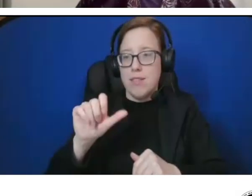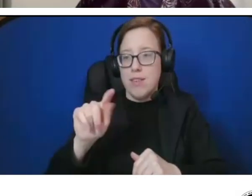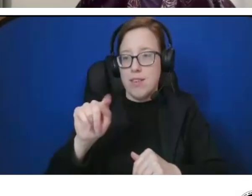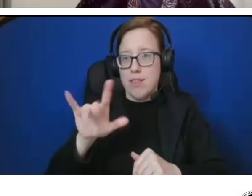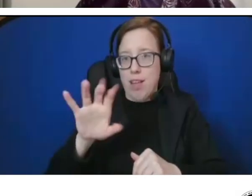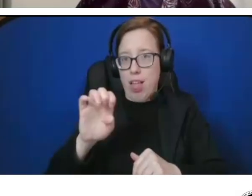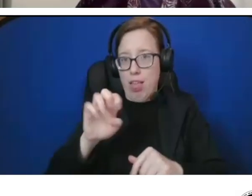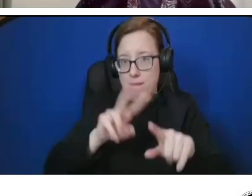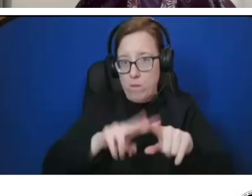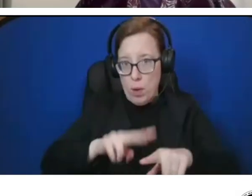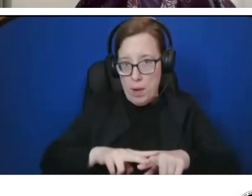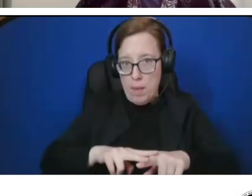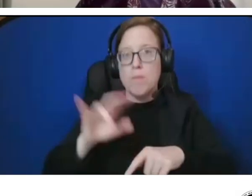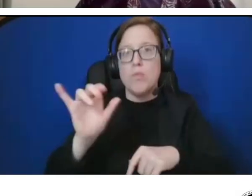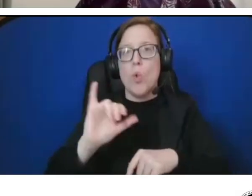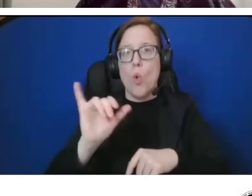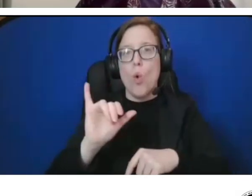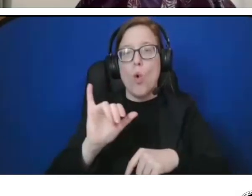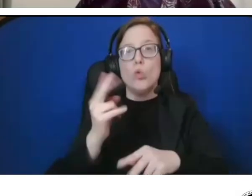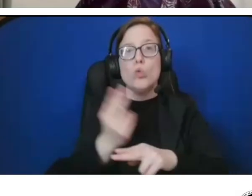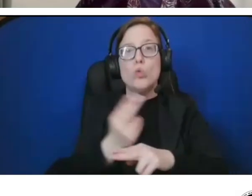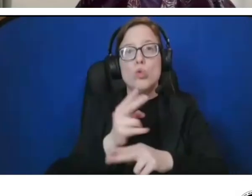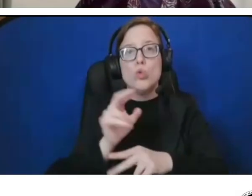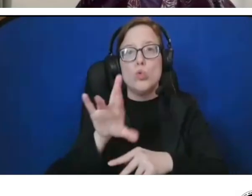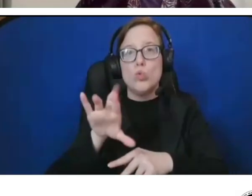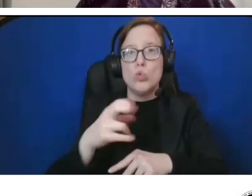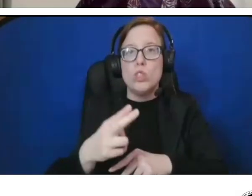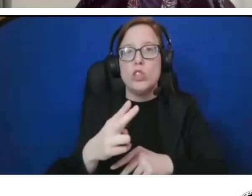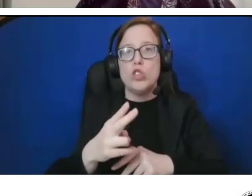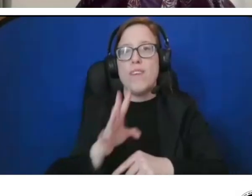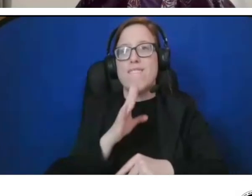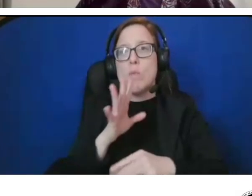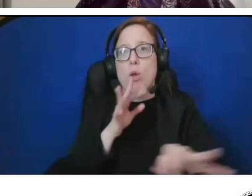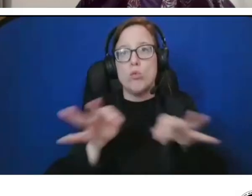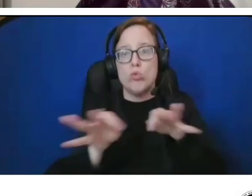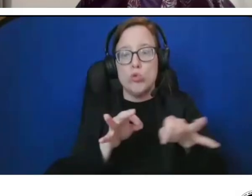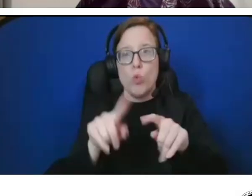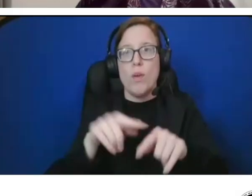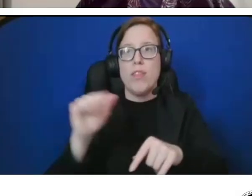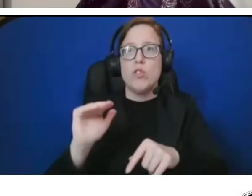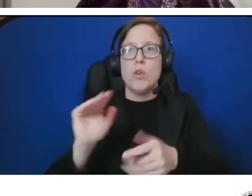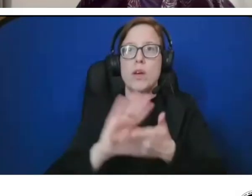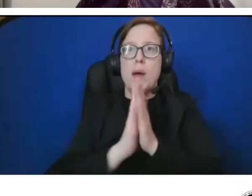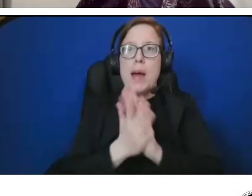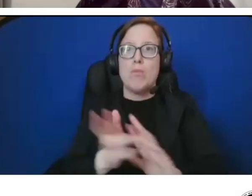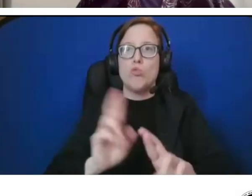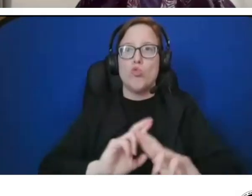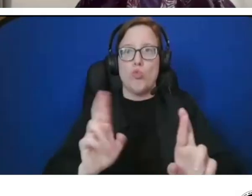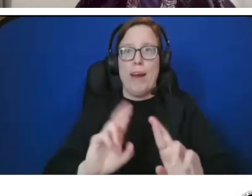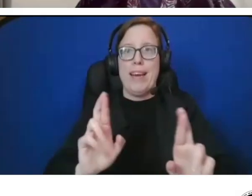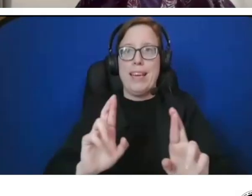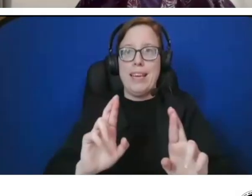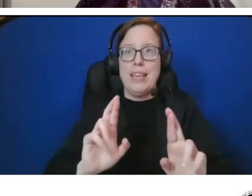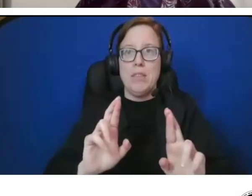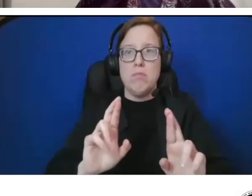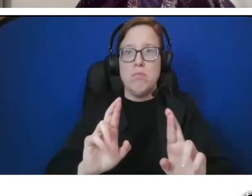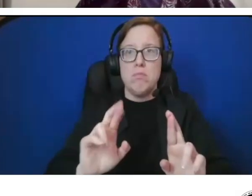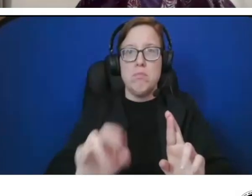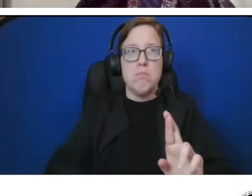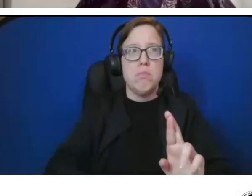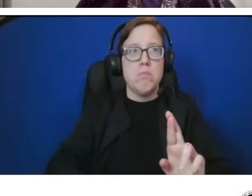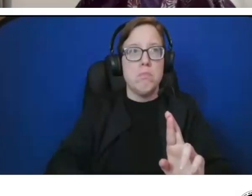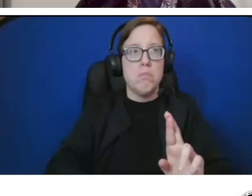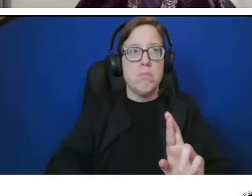tactile vocabulary, and also we want to use rich verbal descriptions as the child becomes ready. Just